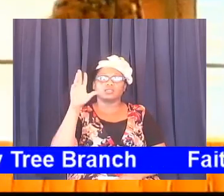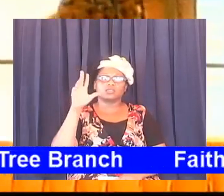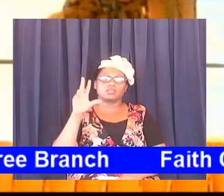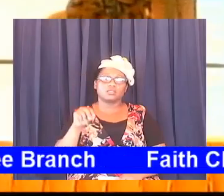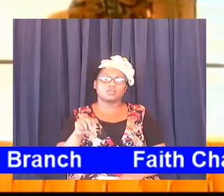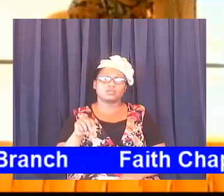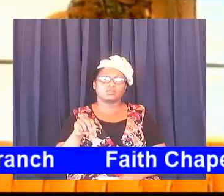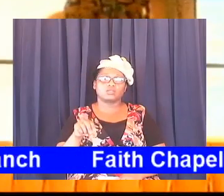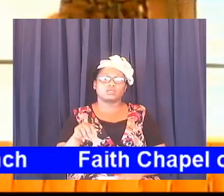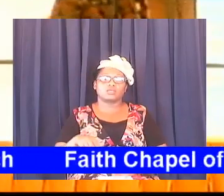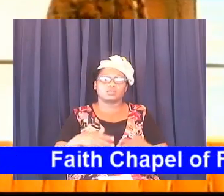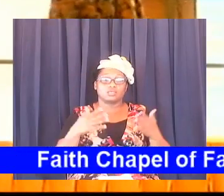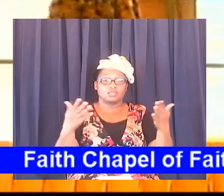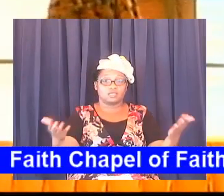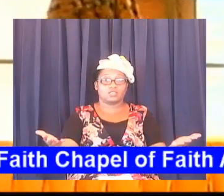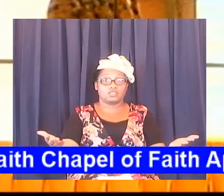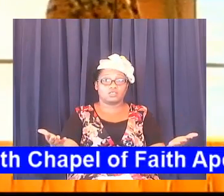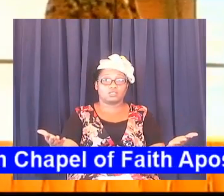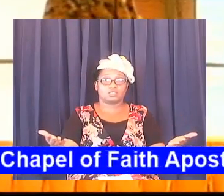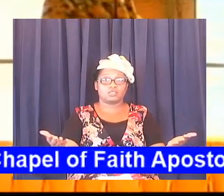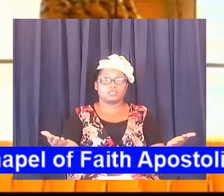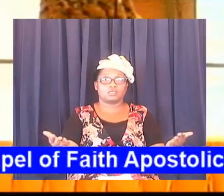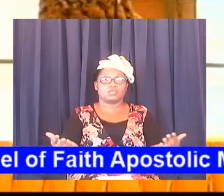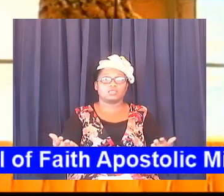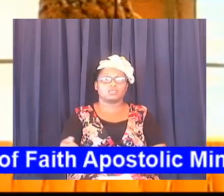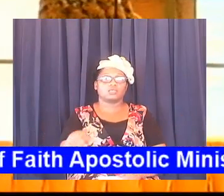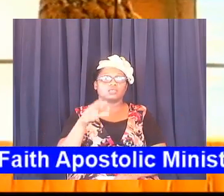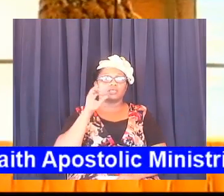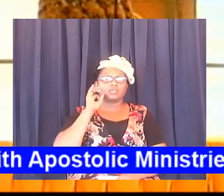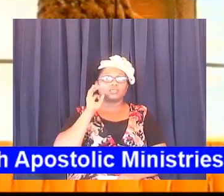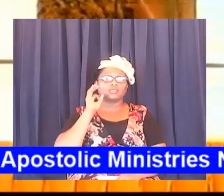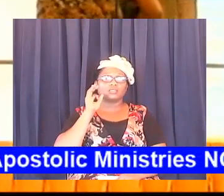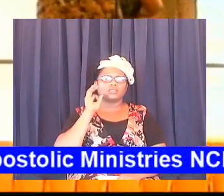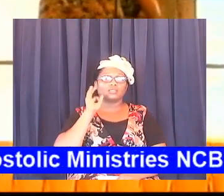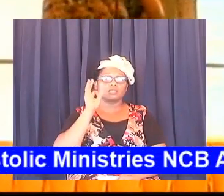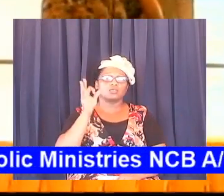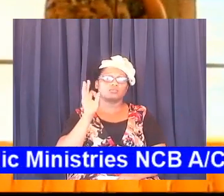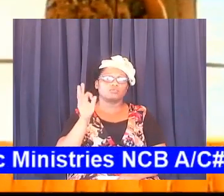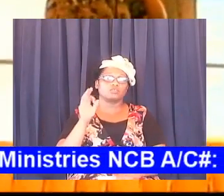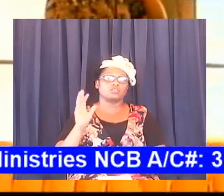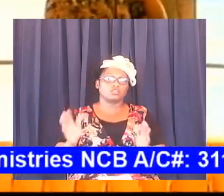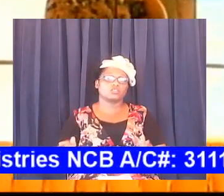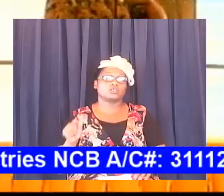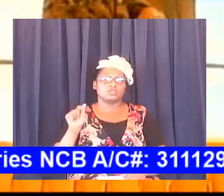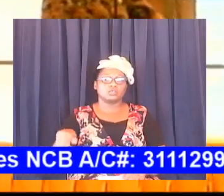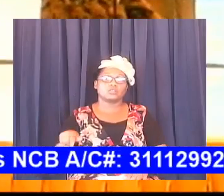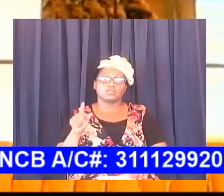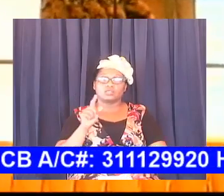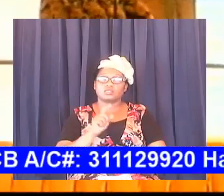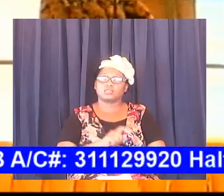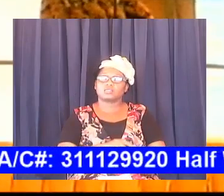the speaker at this time.